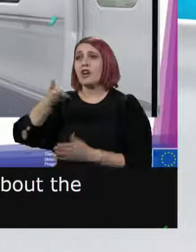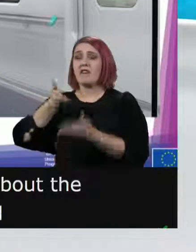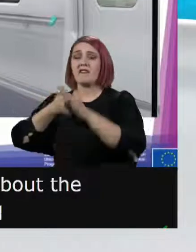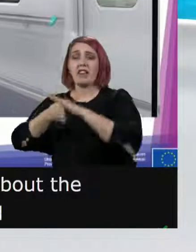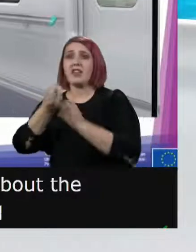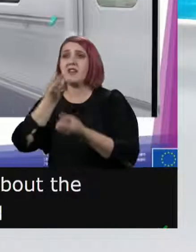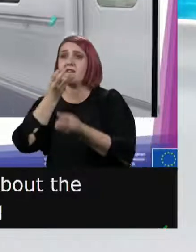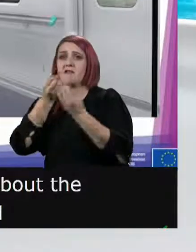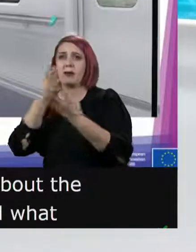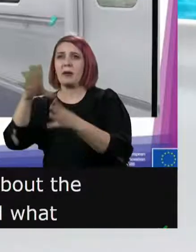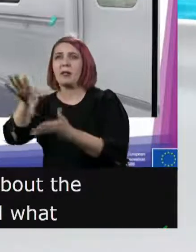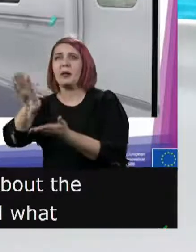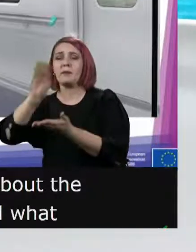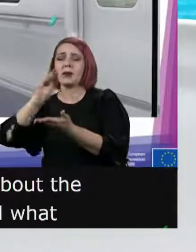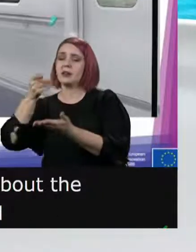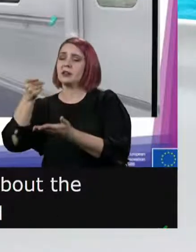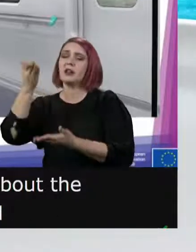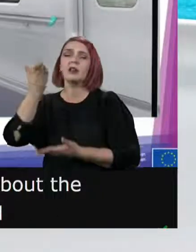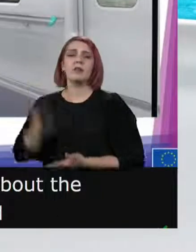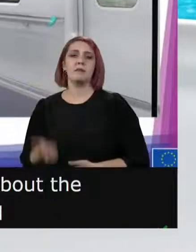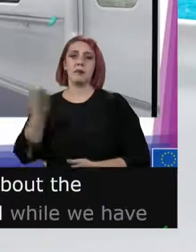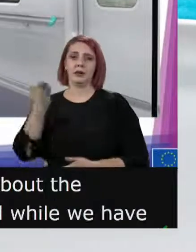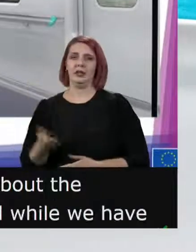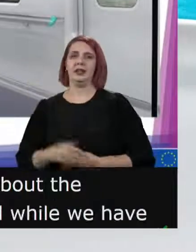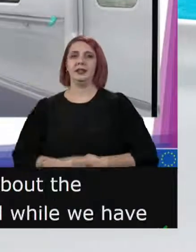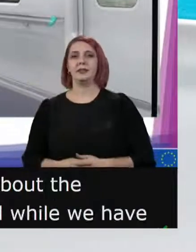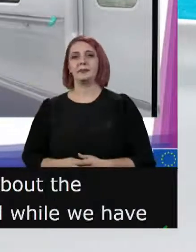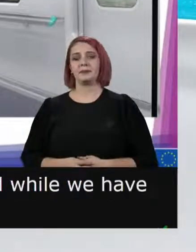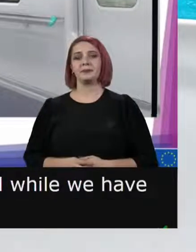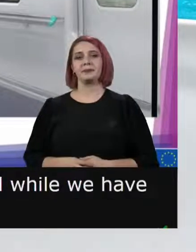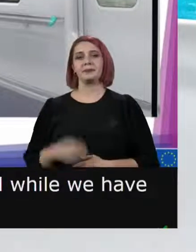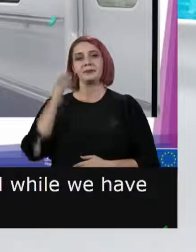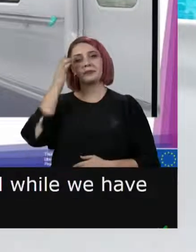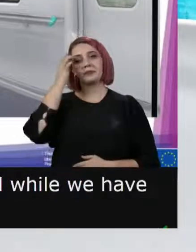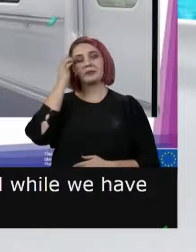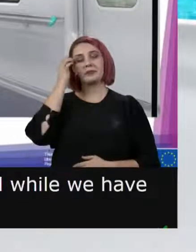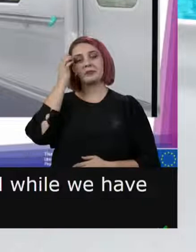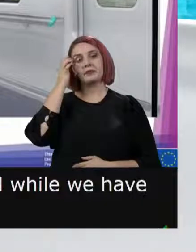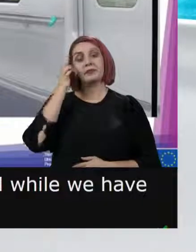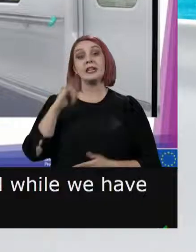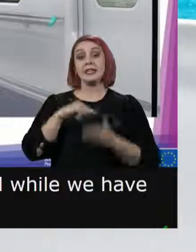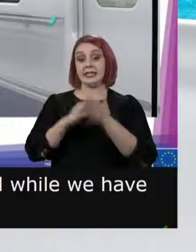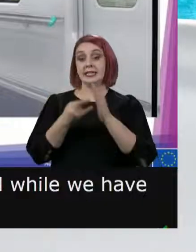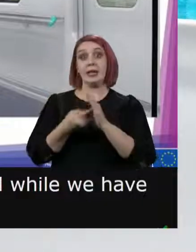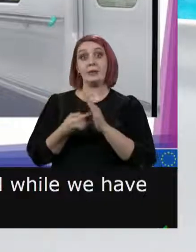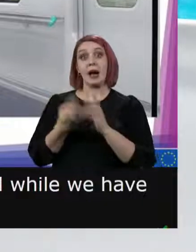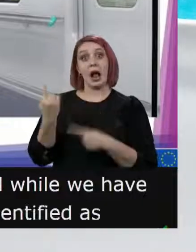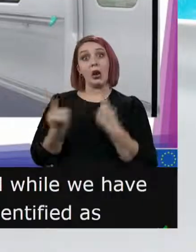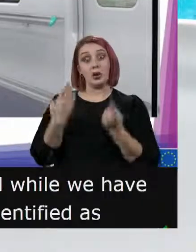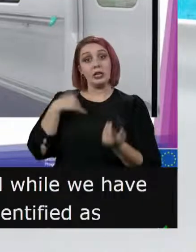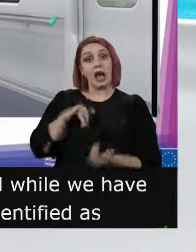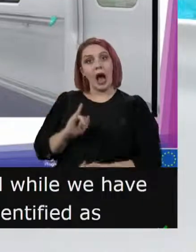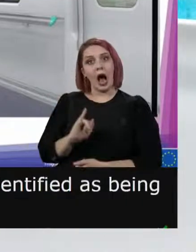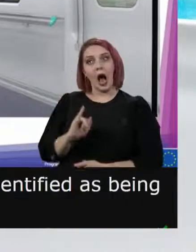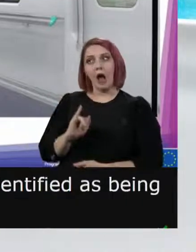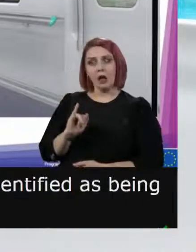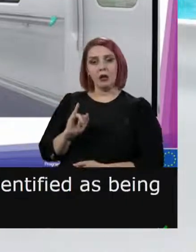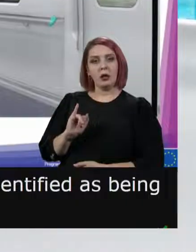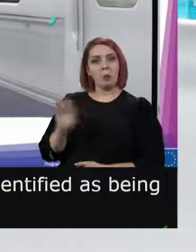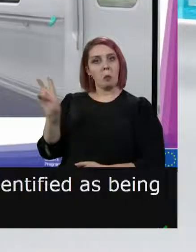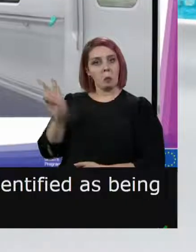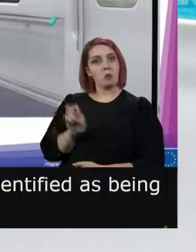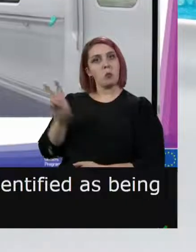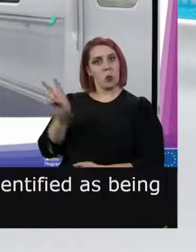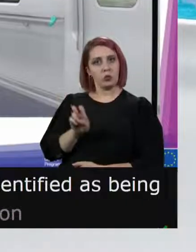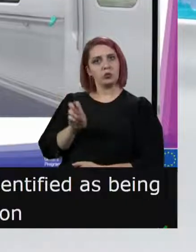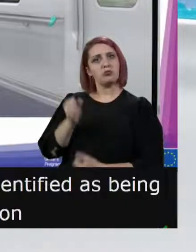systems currently, they're identified as being extremely useful, including those where information is put